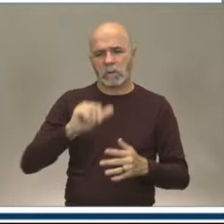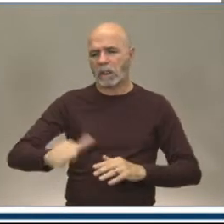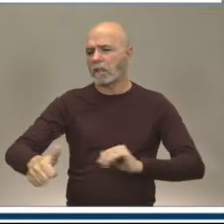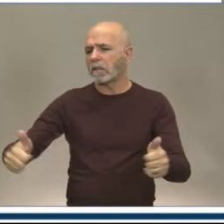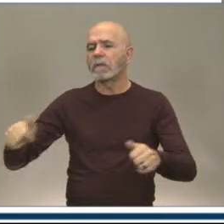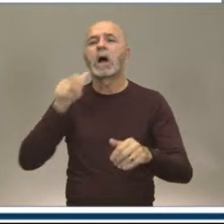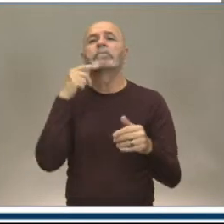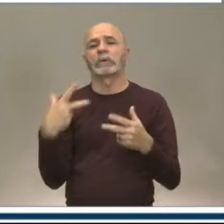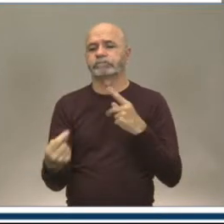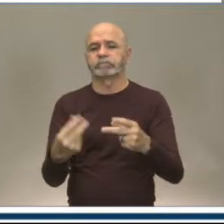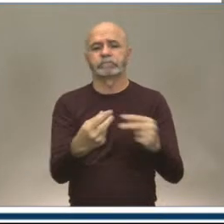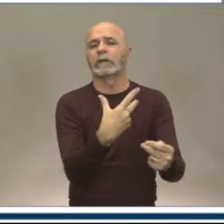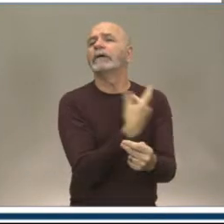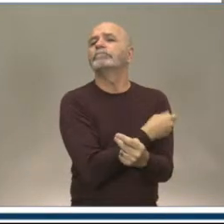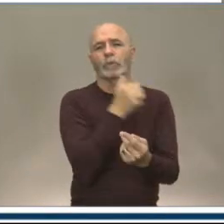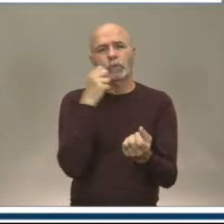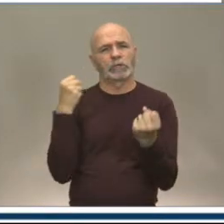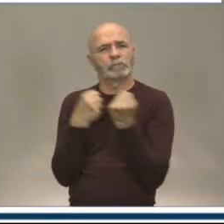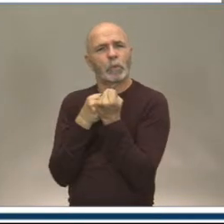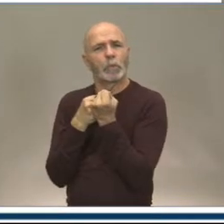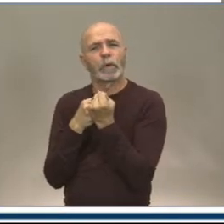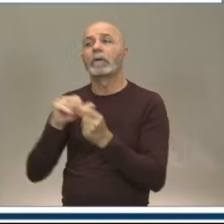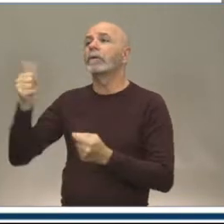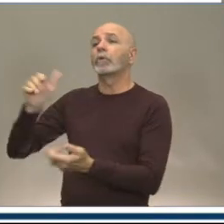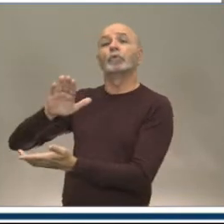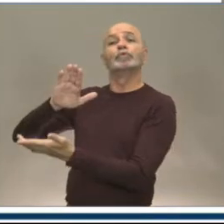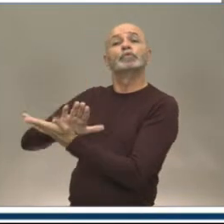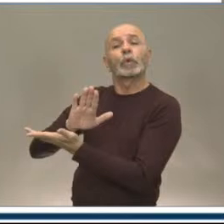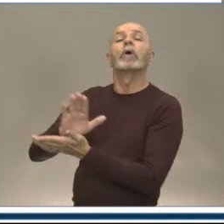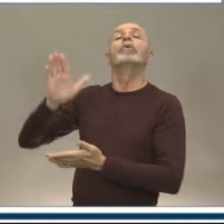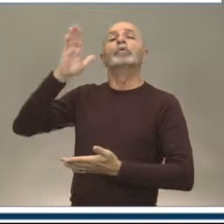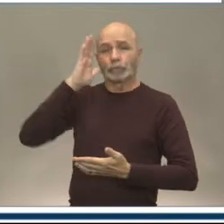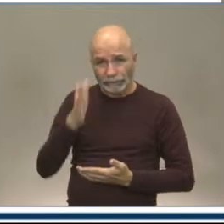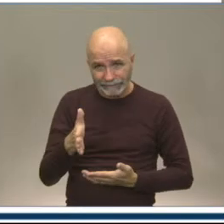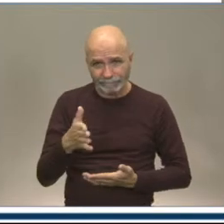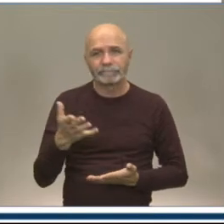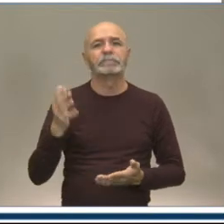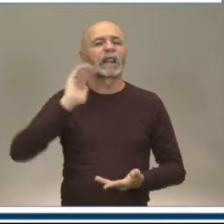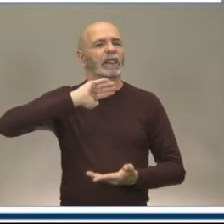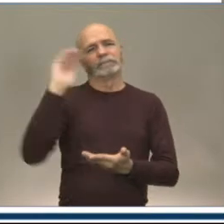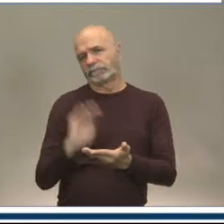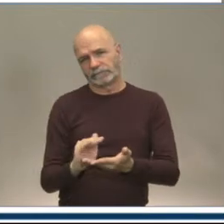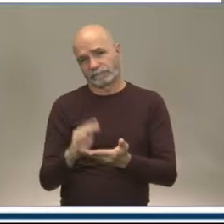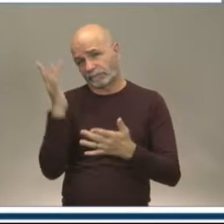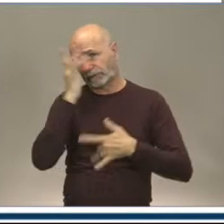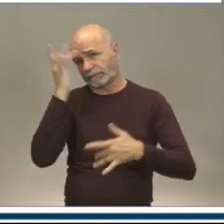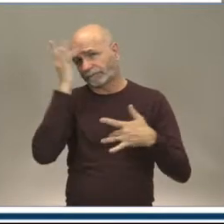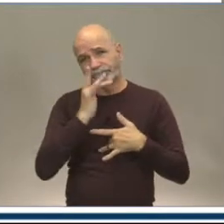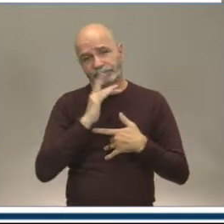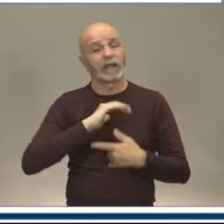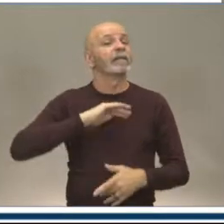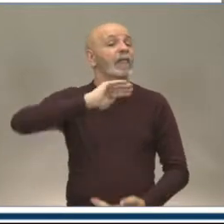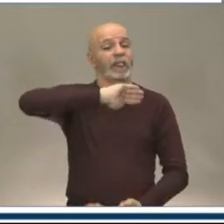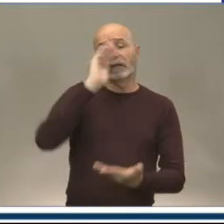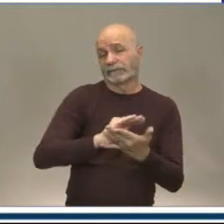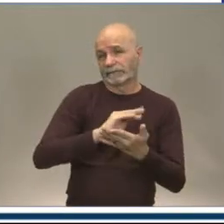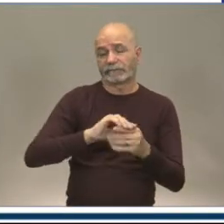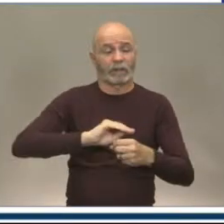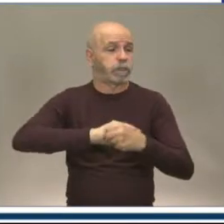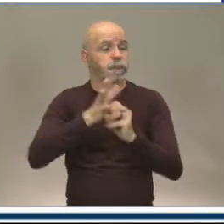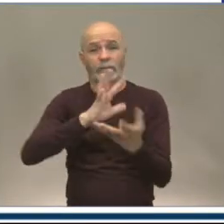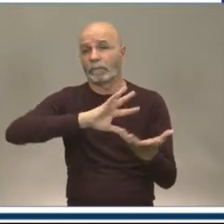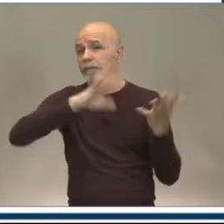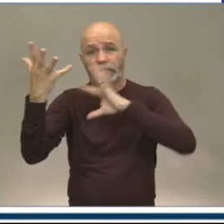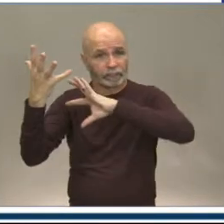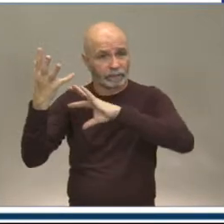to allow our schools to have the fewest possible disruptions in the coming weeks. Daryl, do you have a